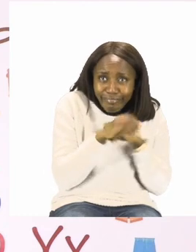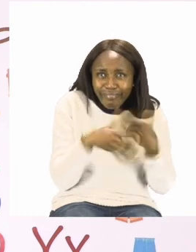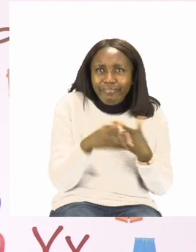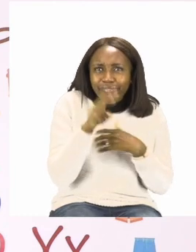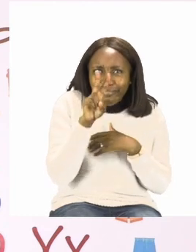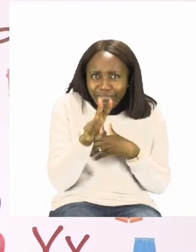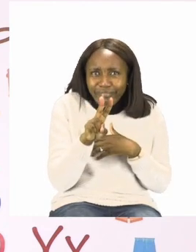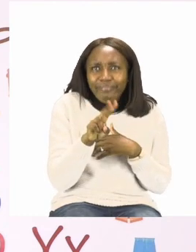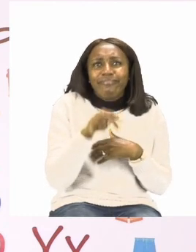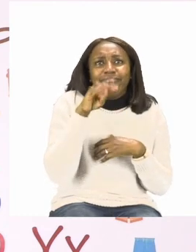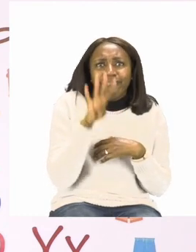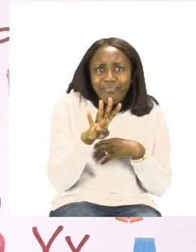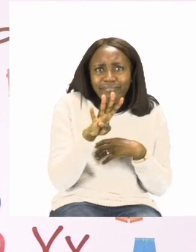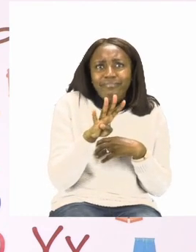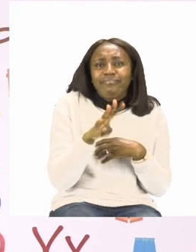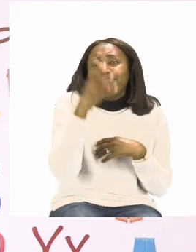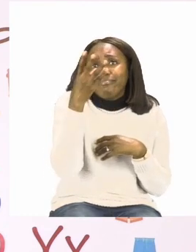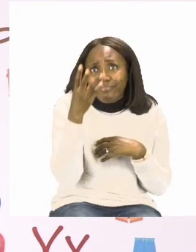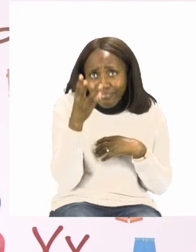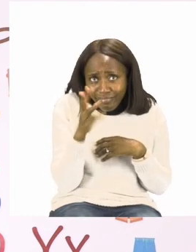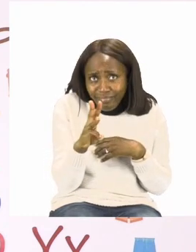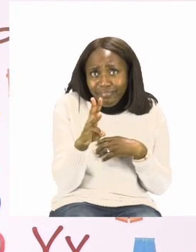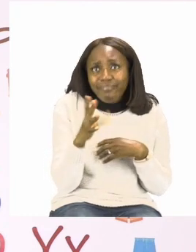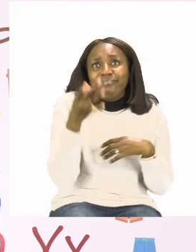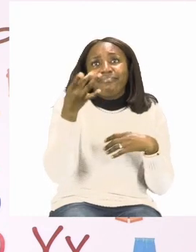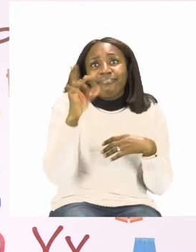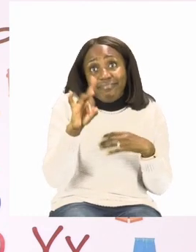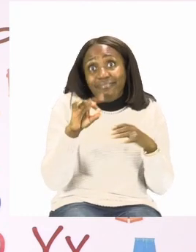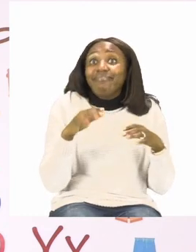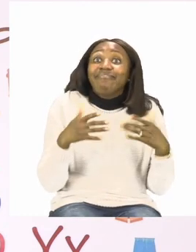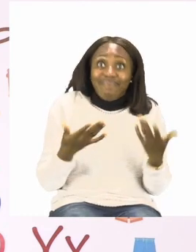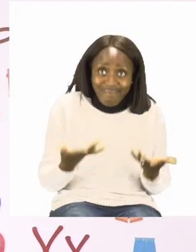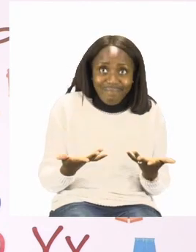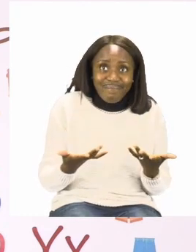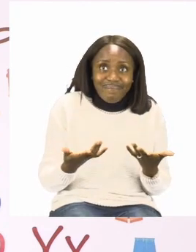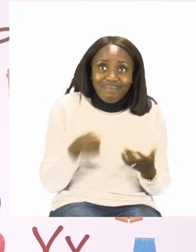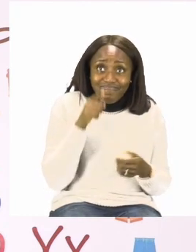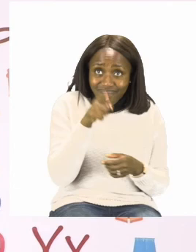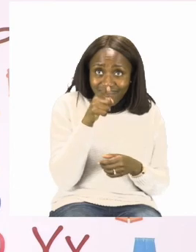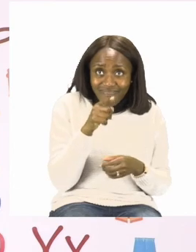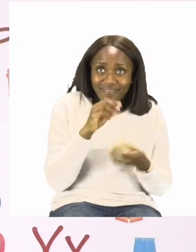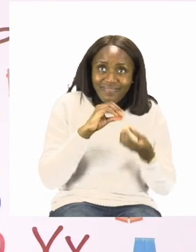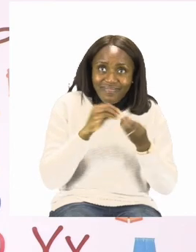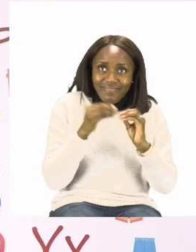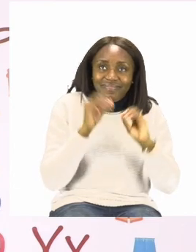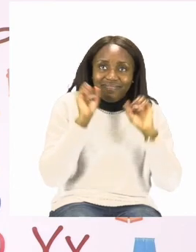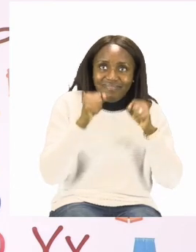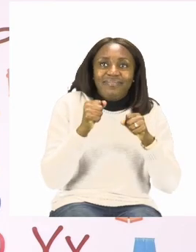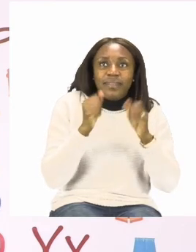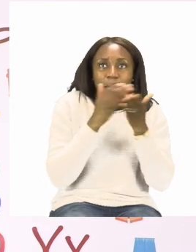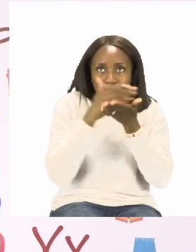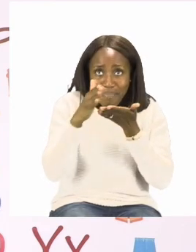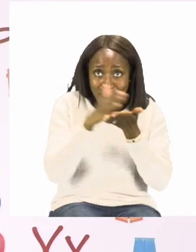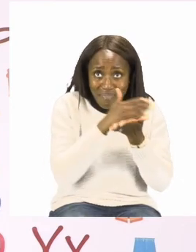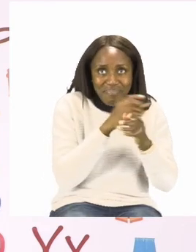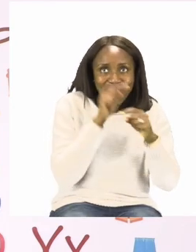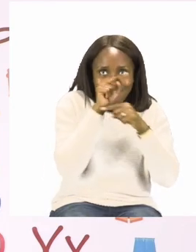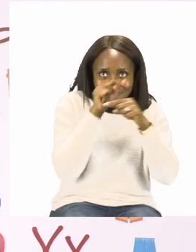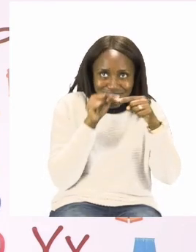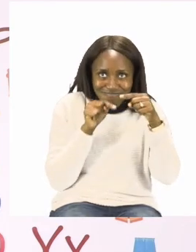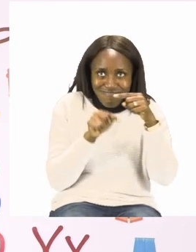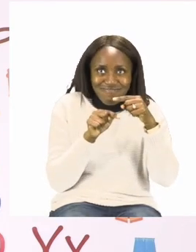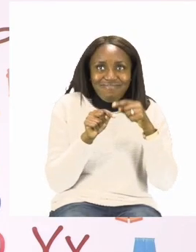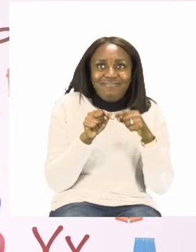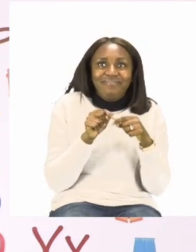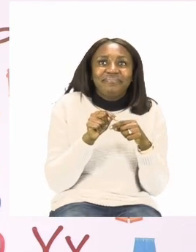2 or 4 or 6 or 8. That way we know that these numbers belong